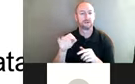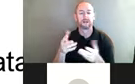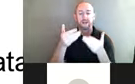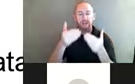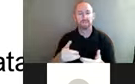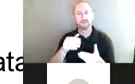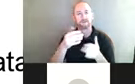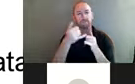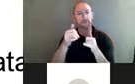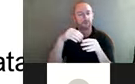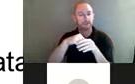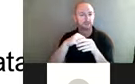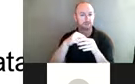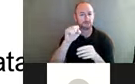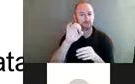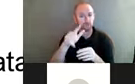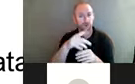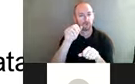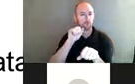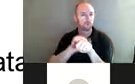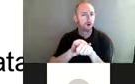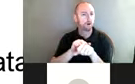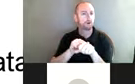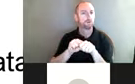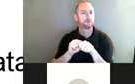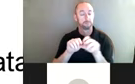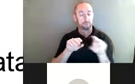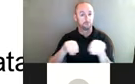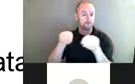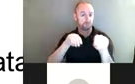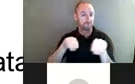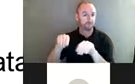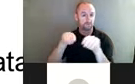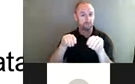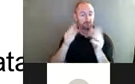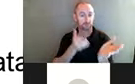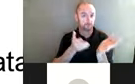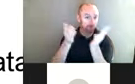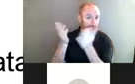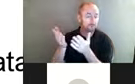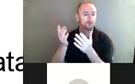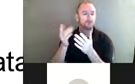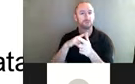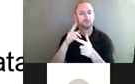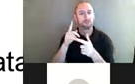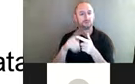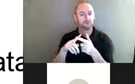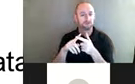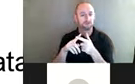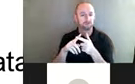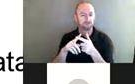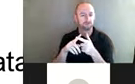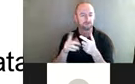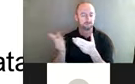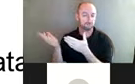these heavy metals and soils and rocks that people that are being mobilized transported and then